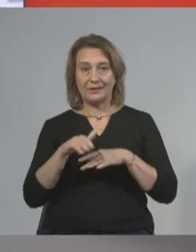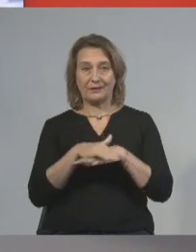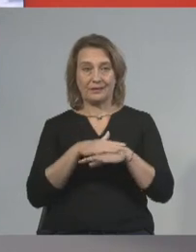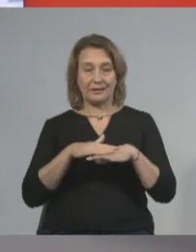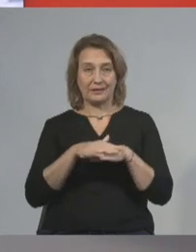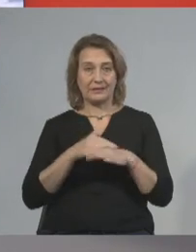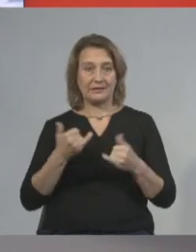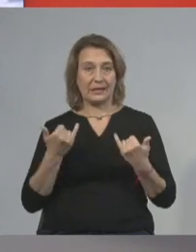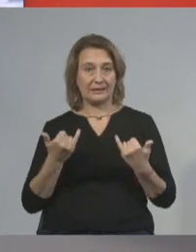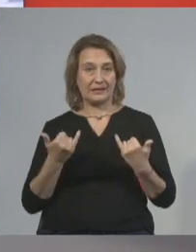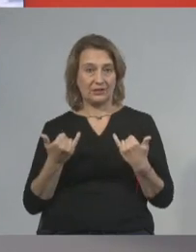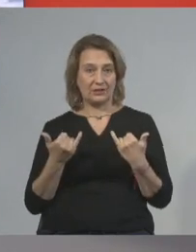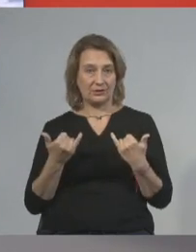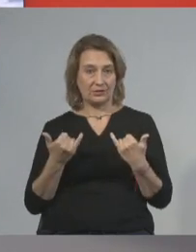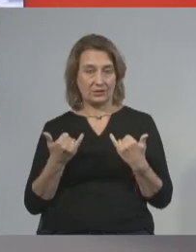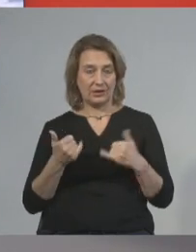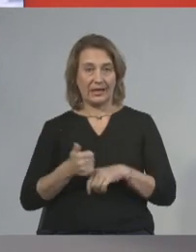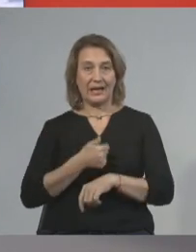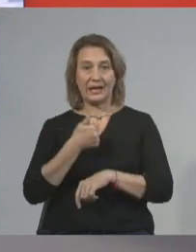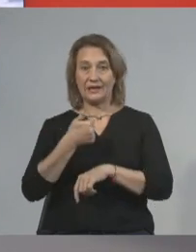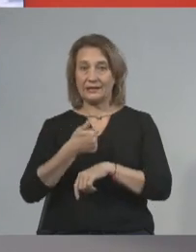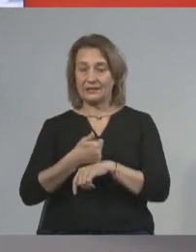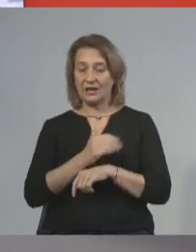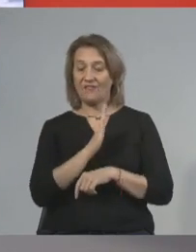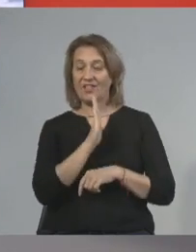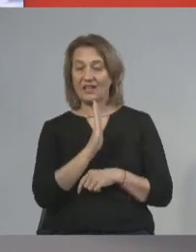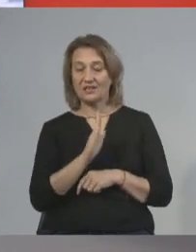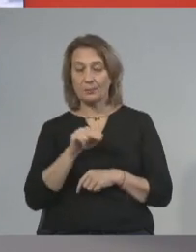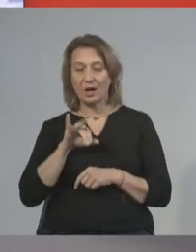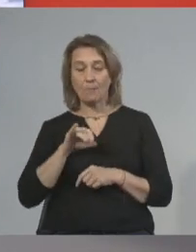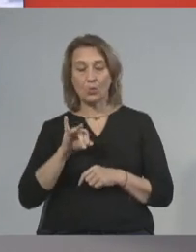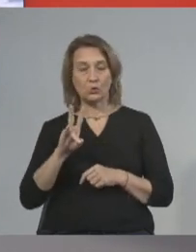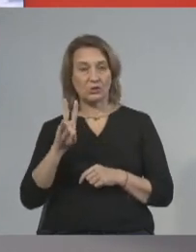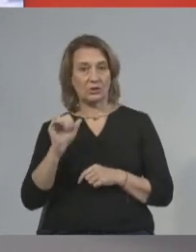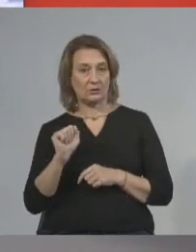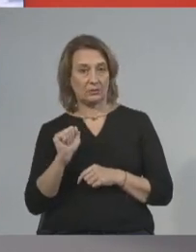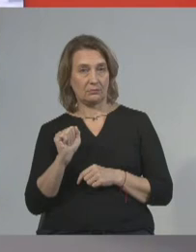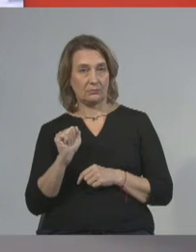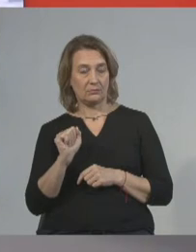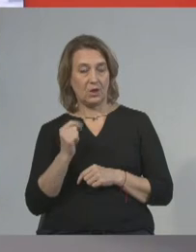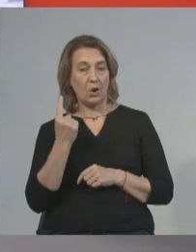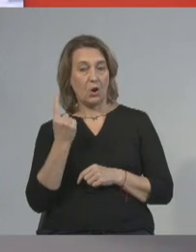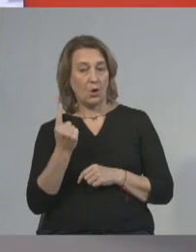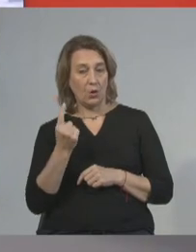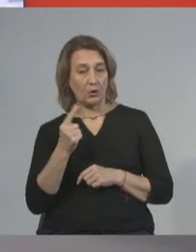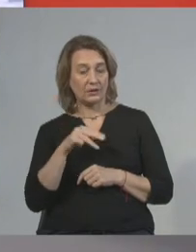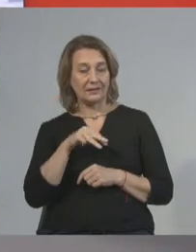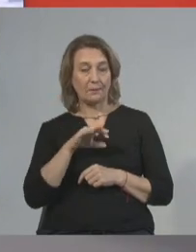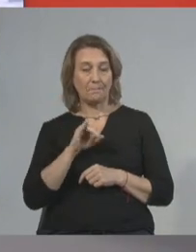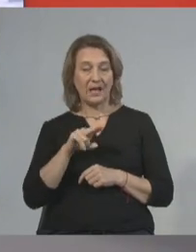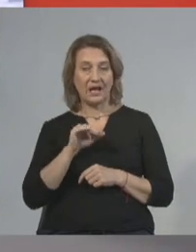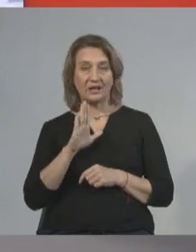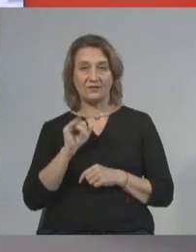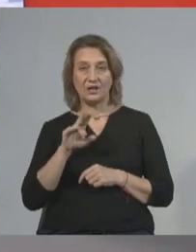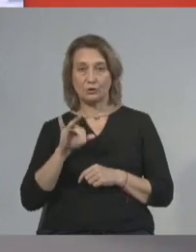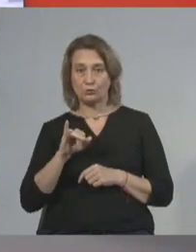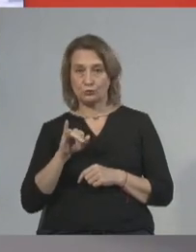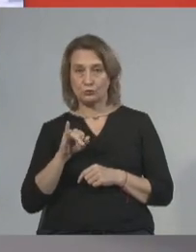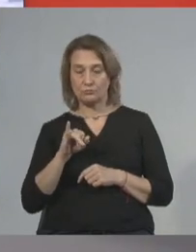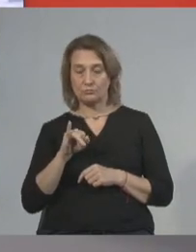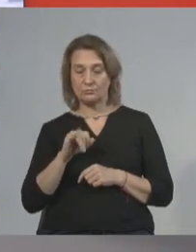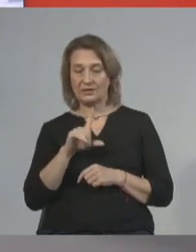consolidate the population around vladimir putin but in ukraine we have several figures like